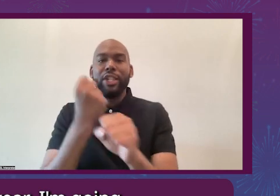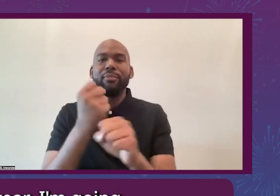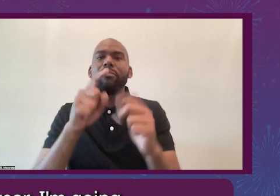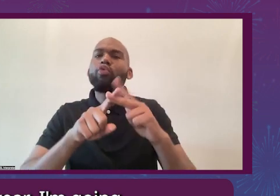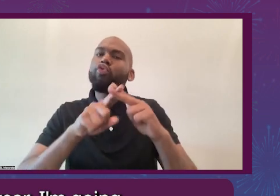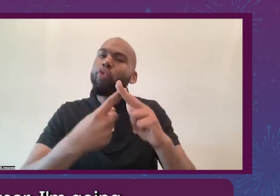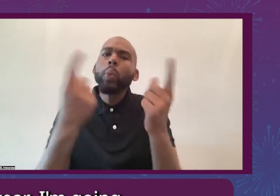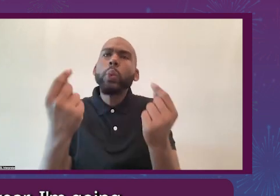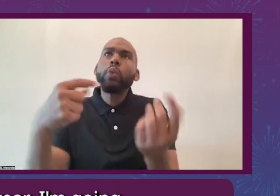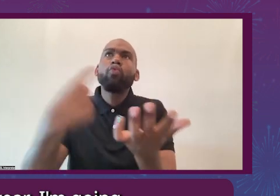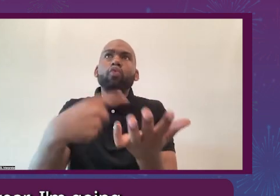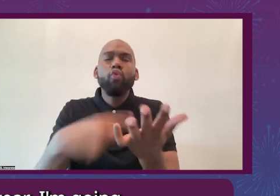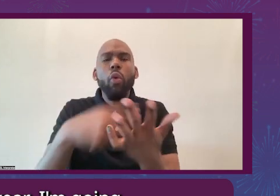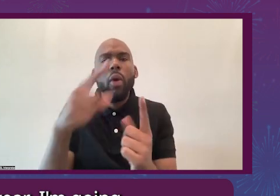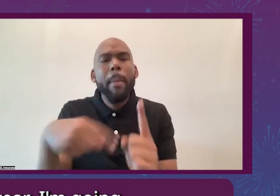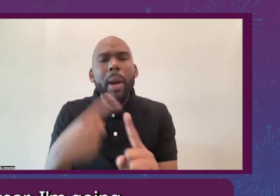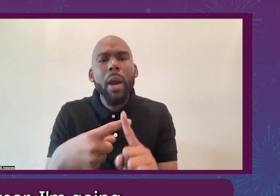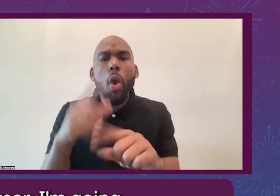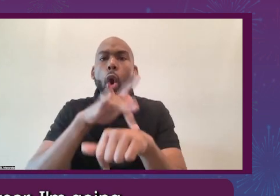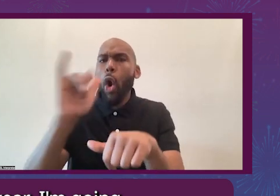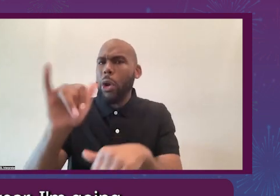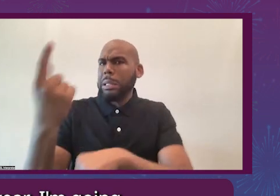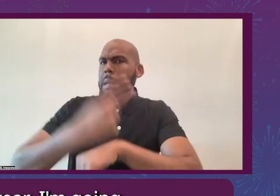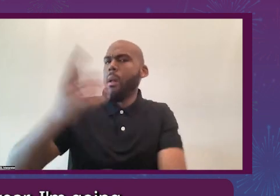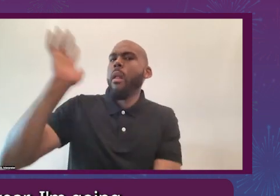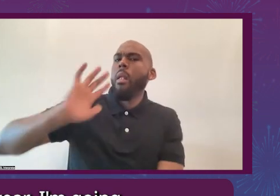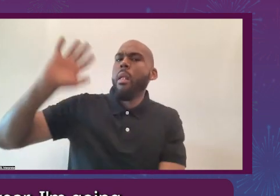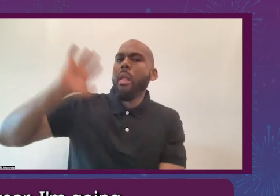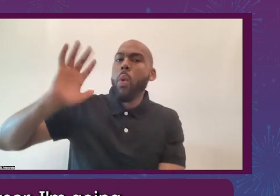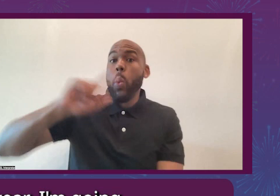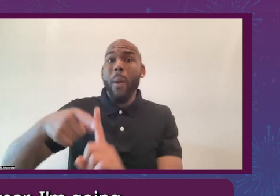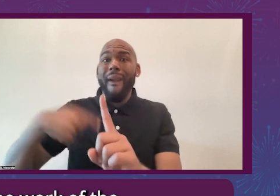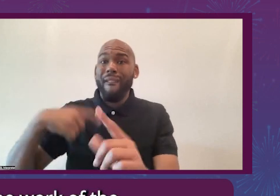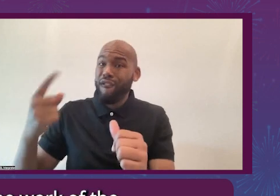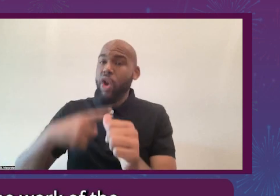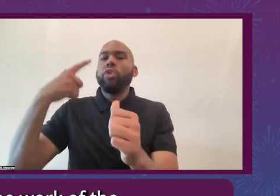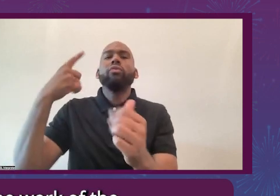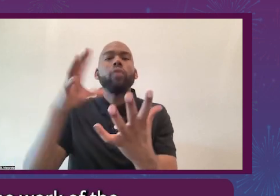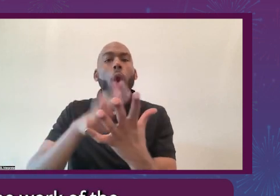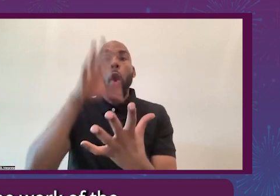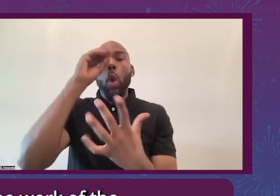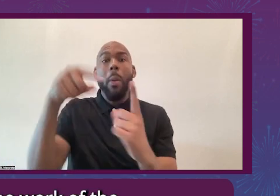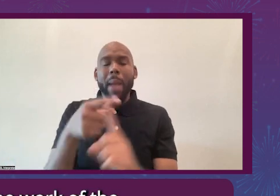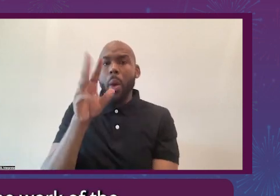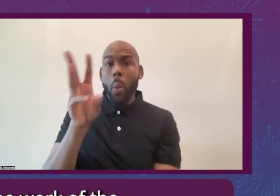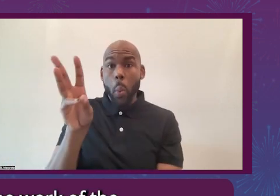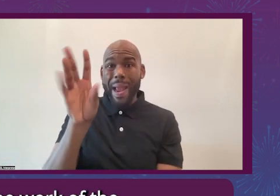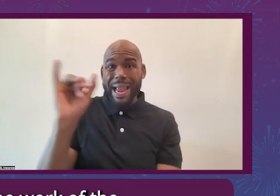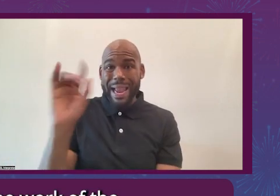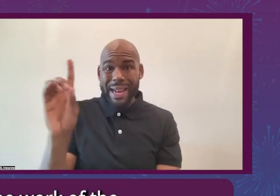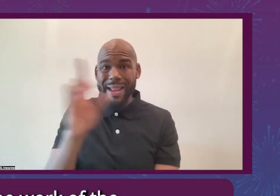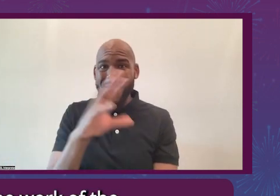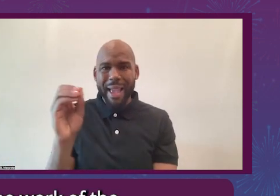begin by talking about the early days when I first learned about WID